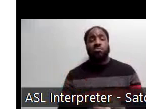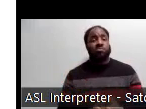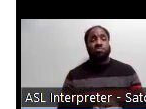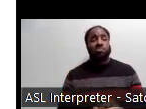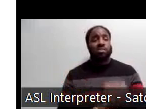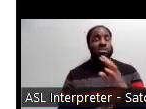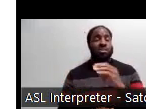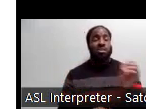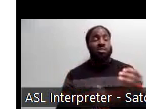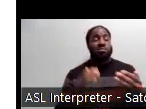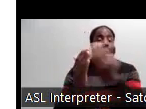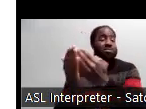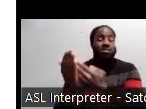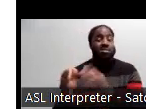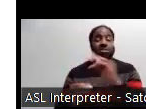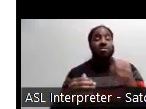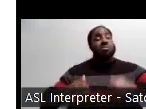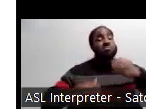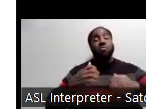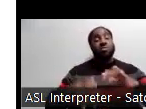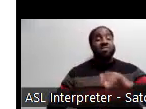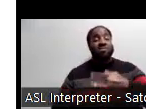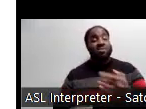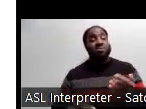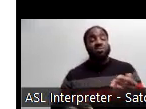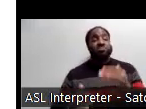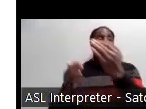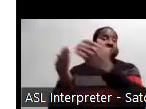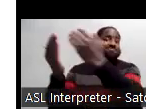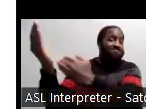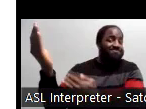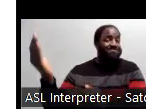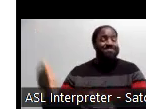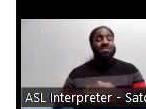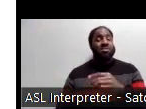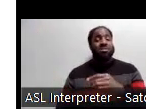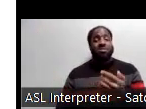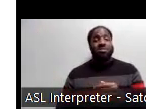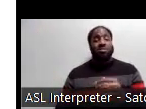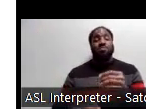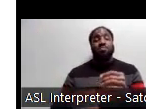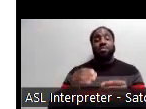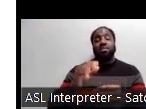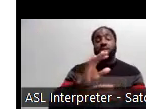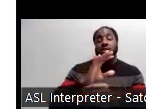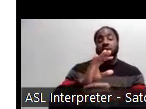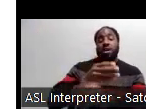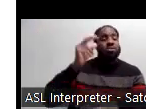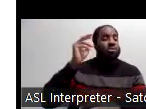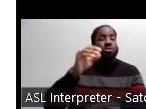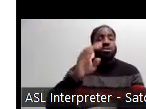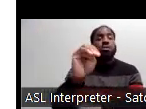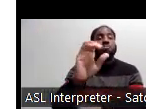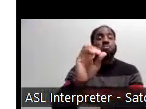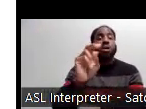and the list goes on of emotions and feelings that we all must be feeling today on the heels of the Monterey Park mass